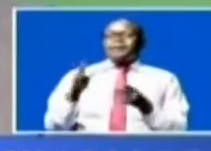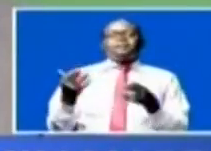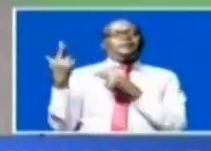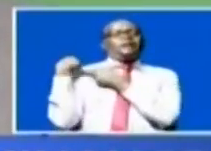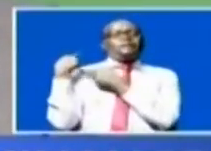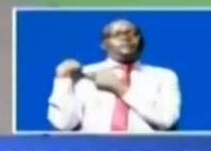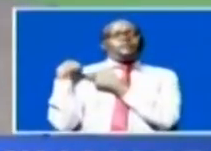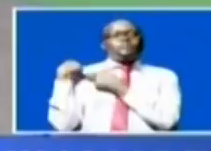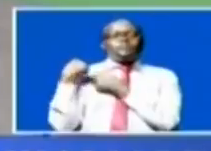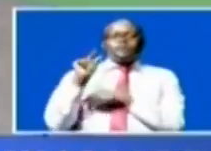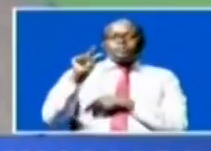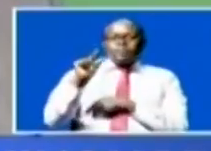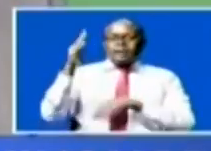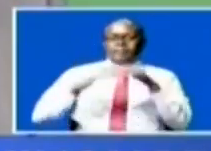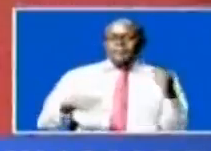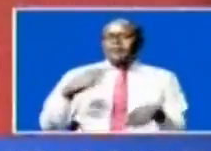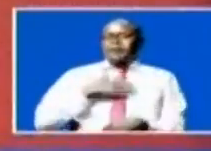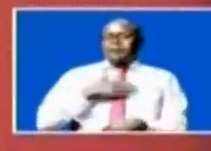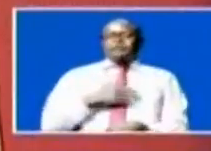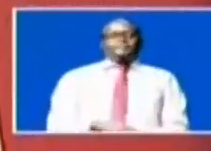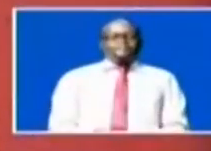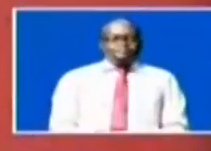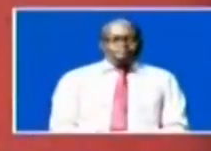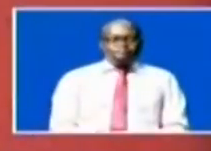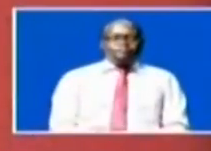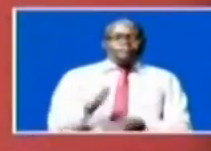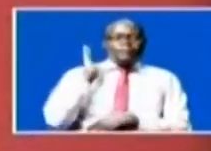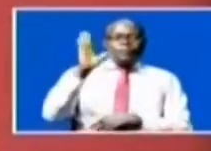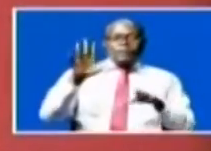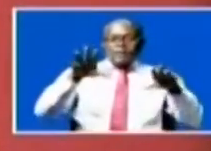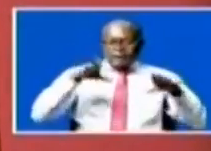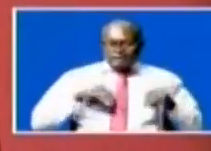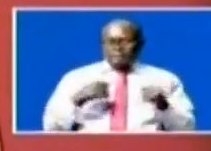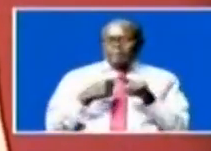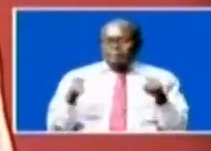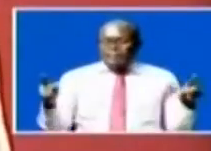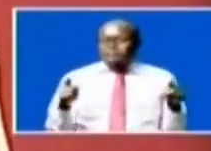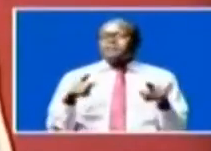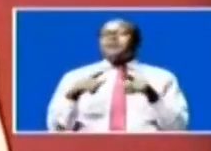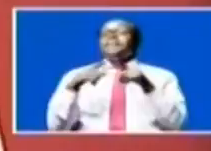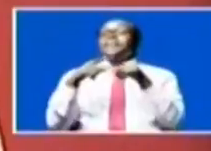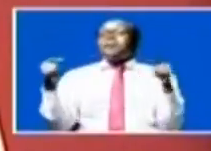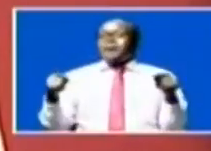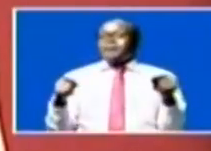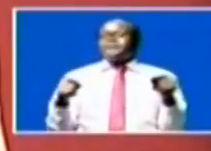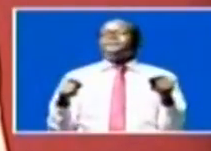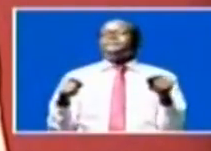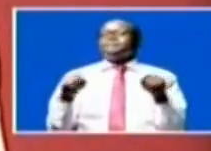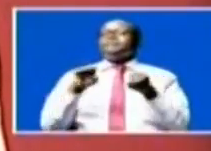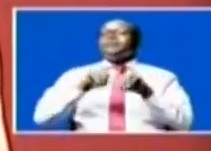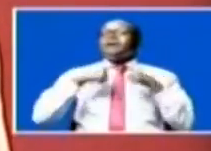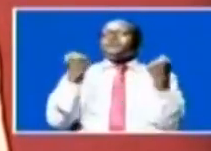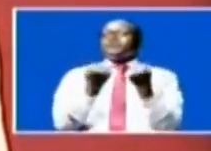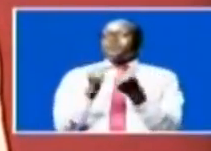obligation was much smaller. We will accept, but is the message the Agrochemical Association of